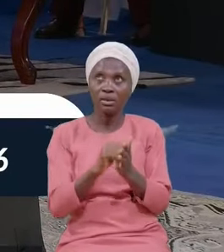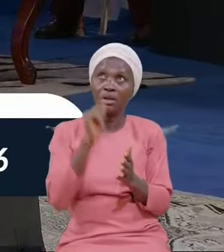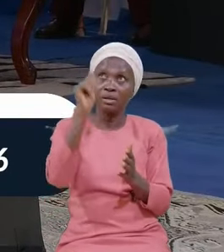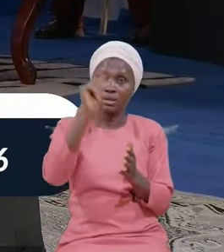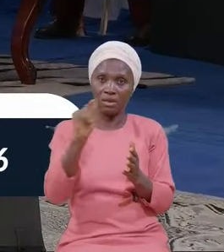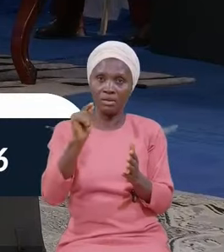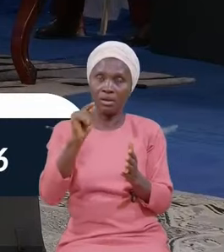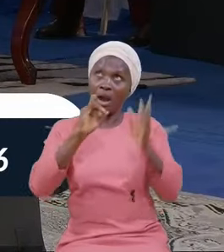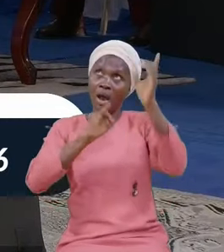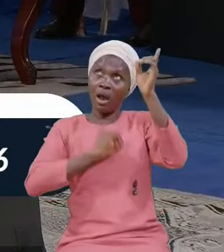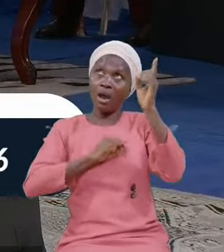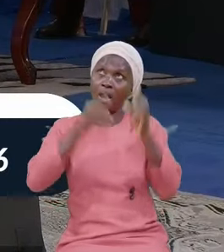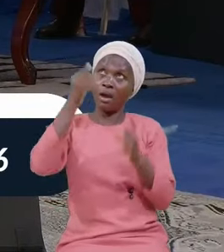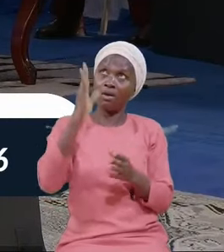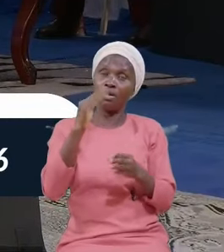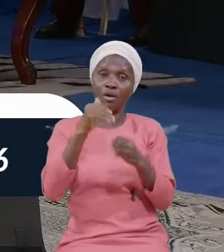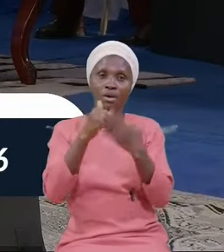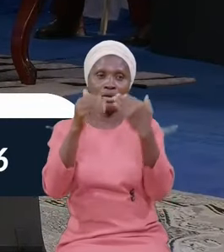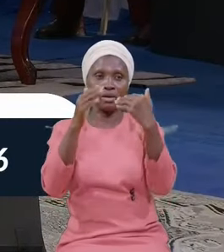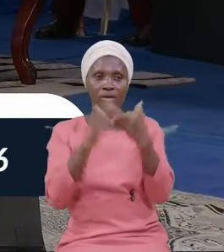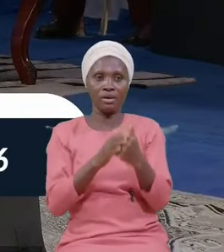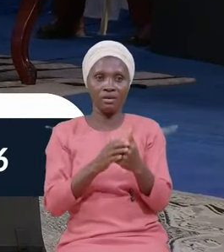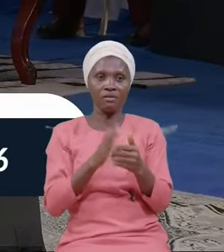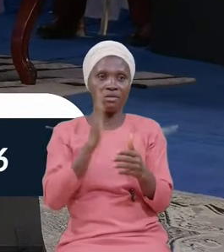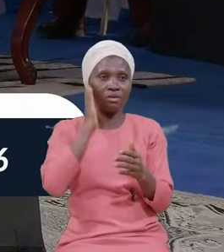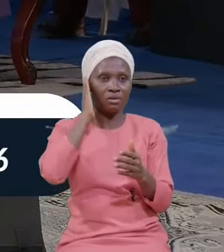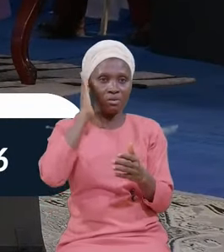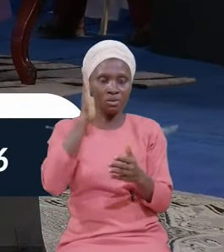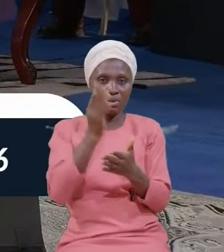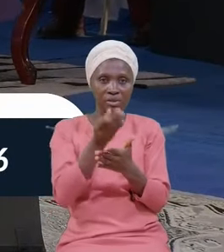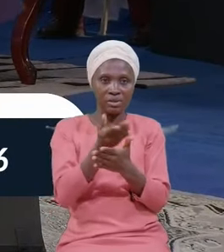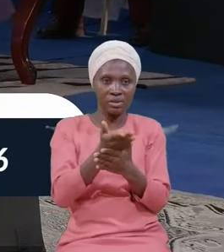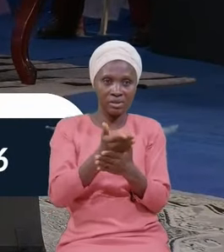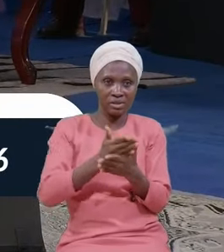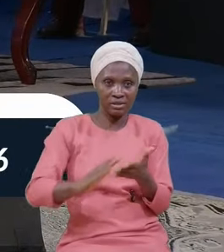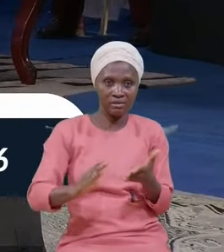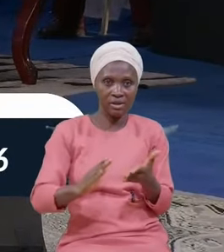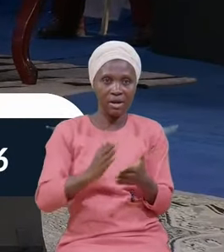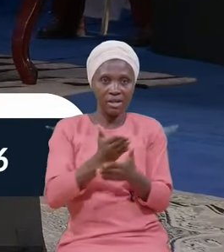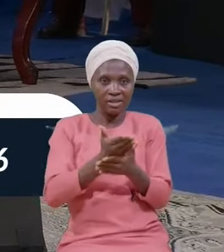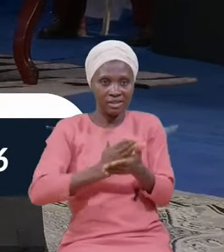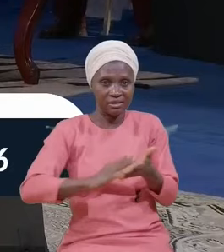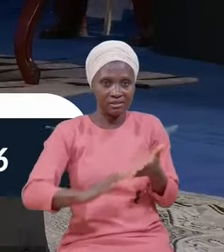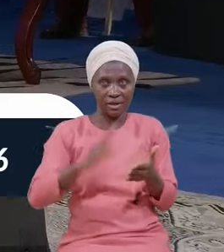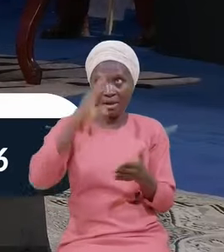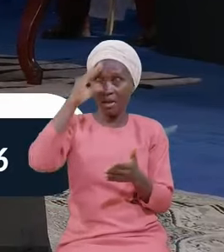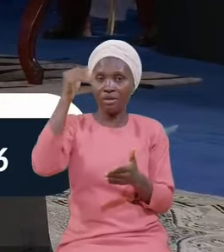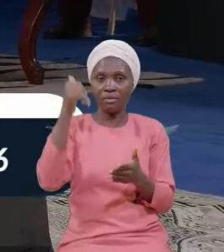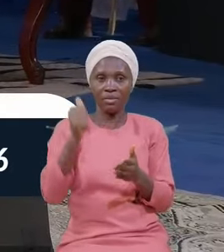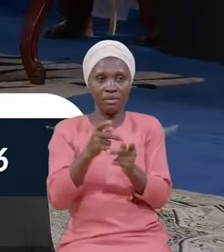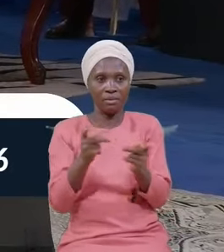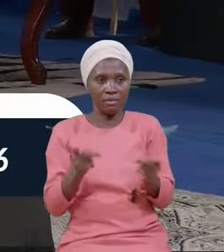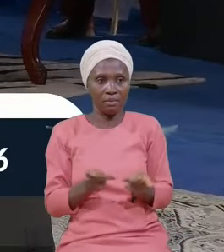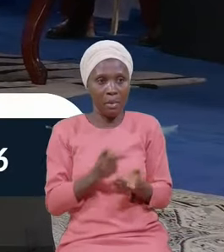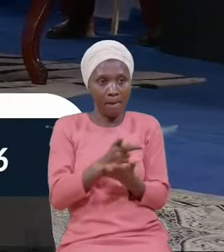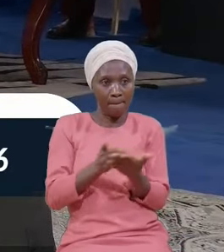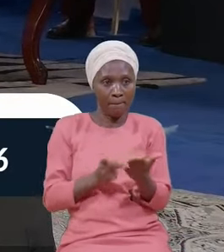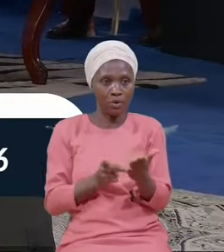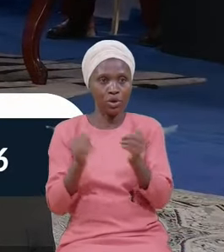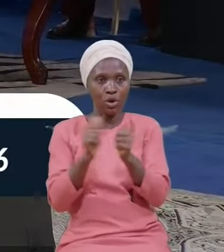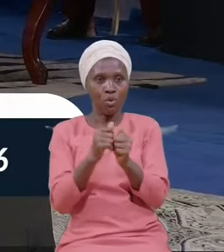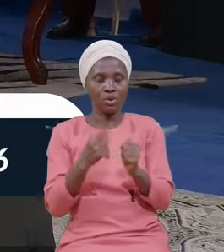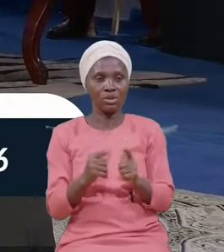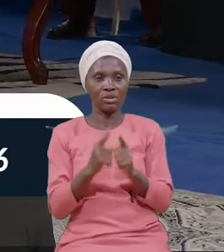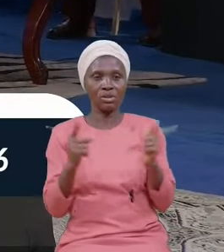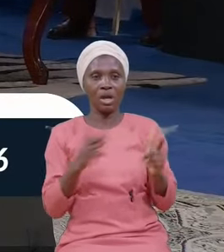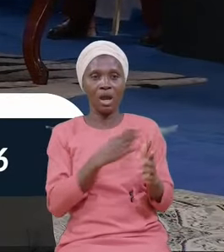divide him a portion with the great and he shall divide